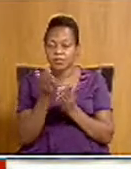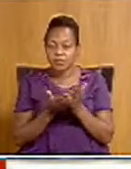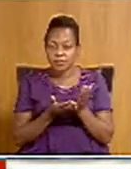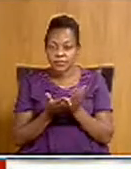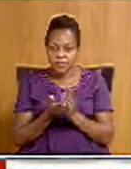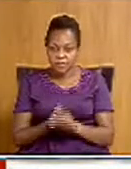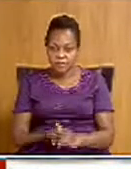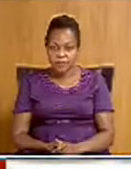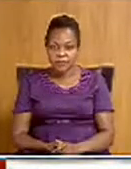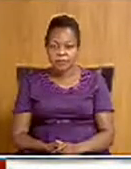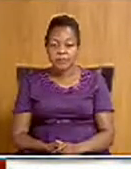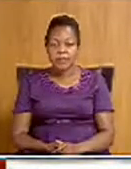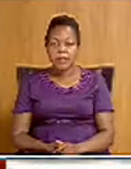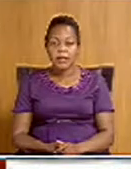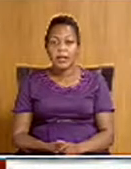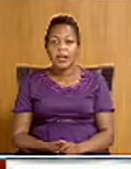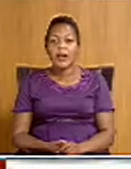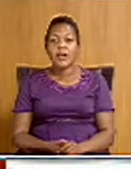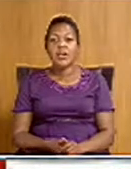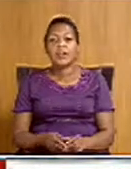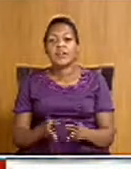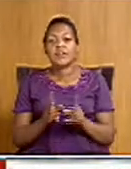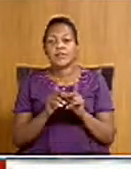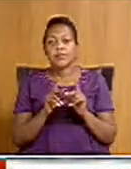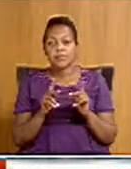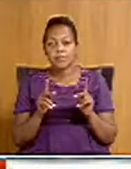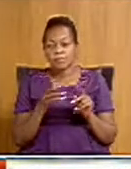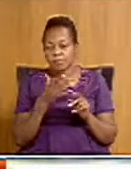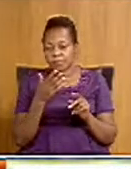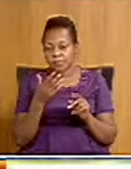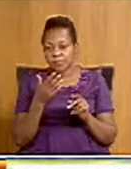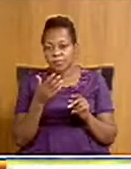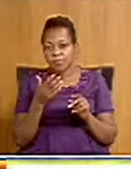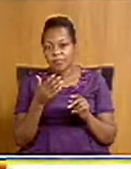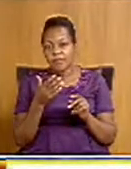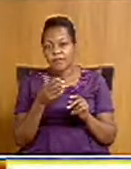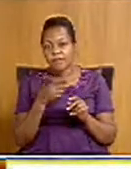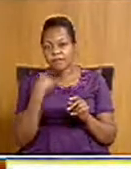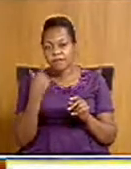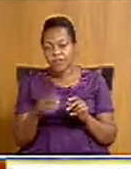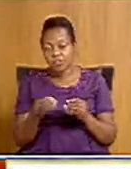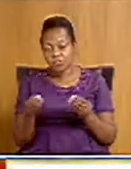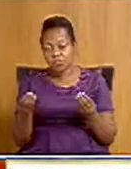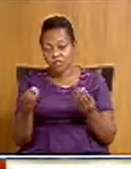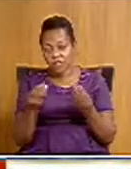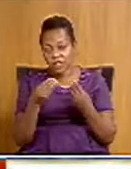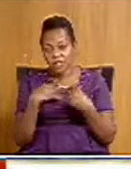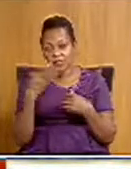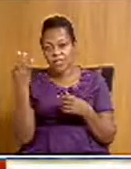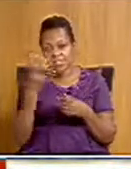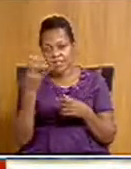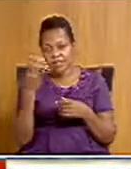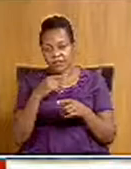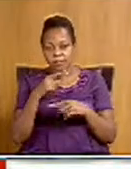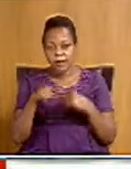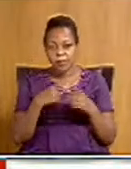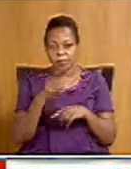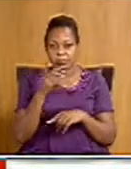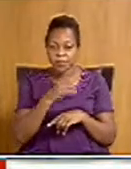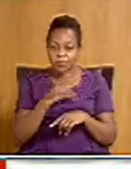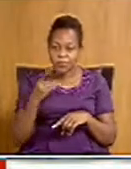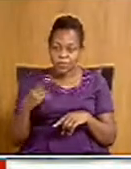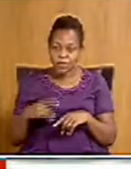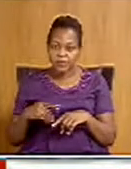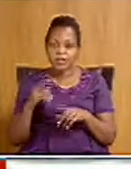It is quite laughable to try to give lectures about democracy to